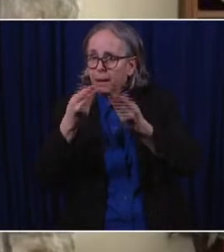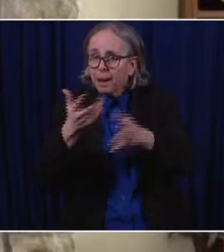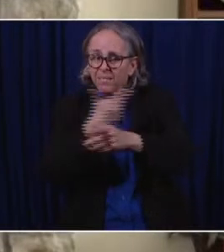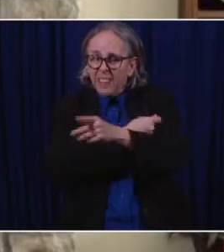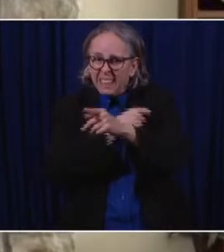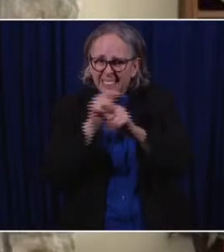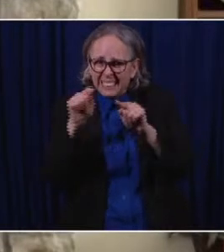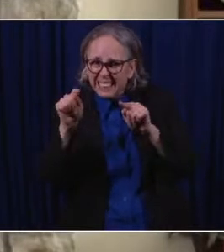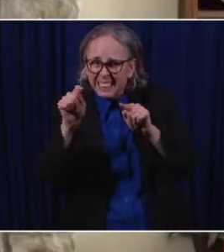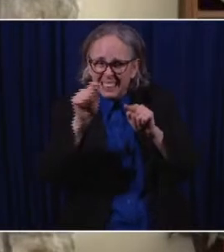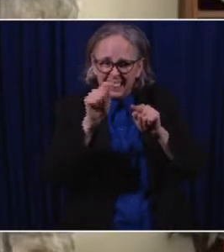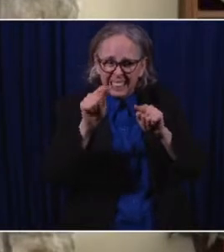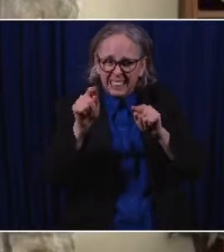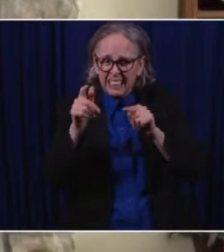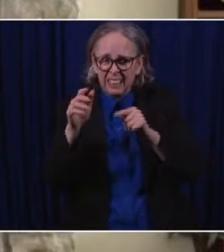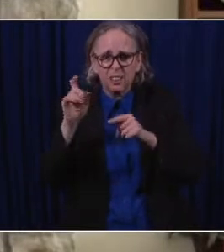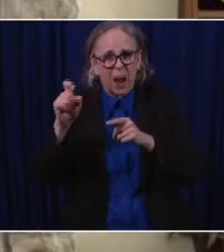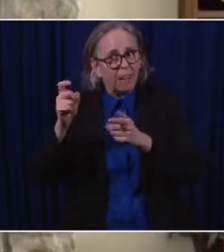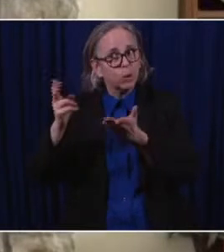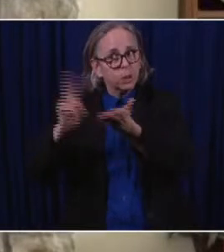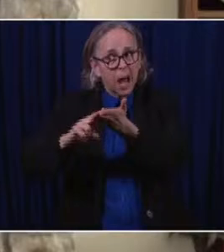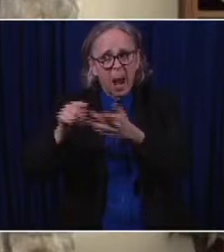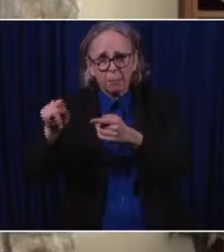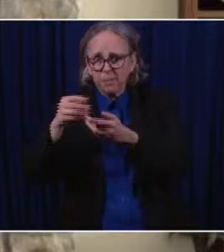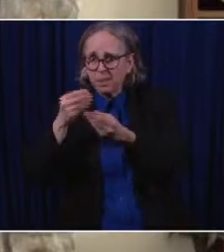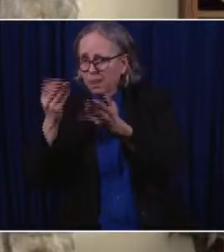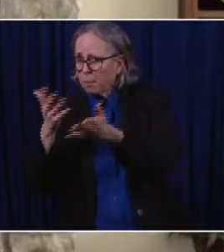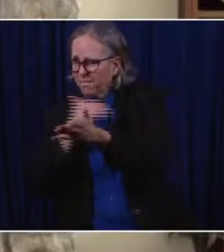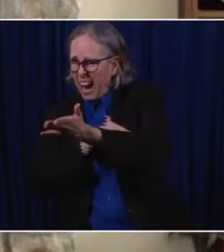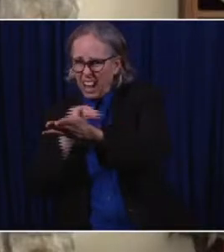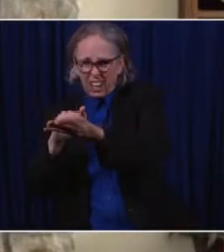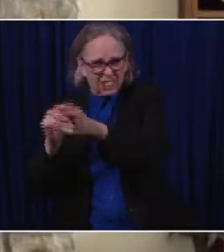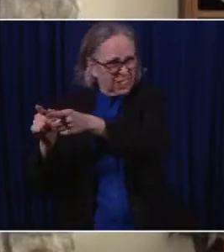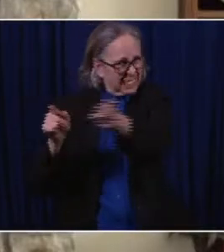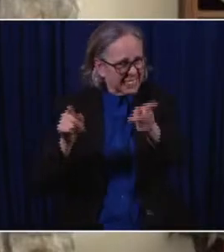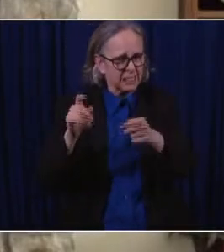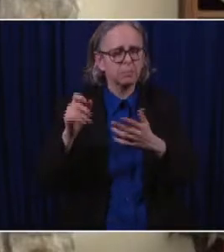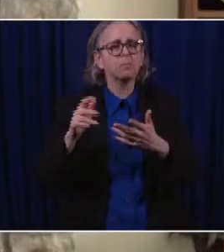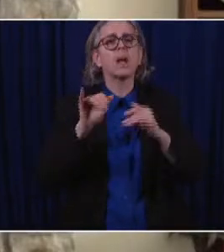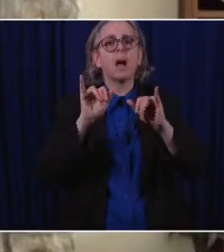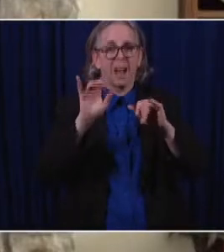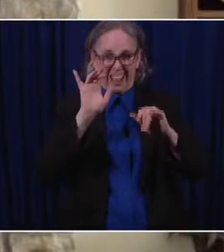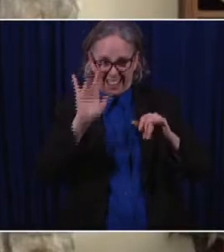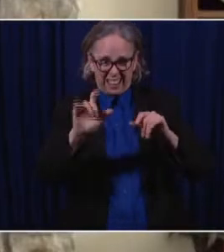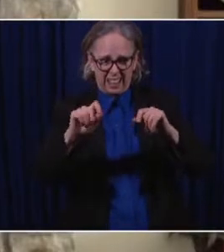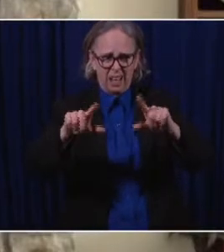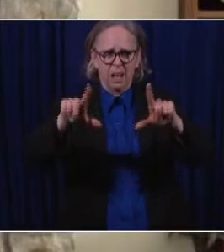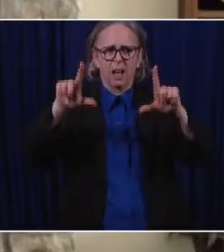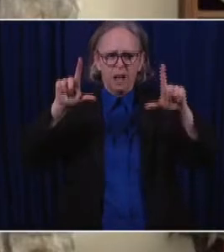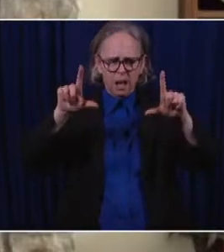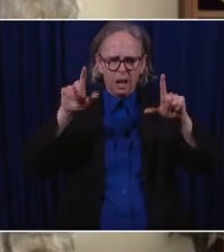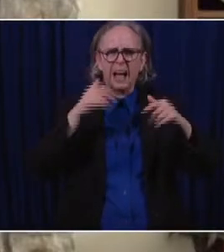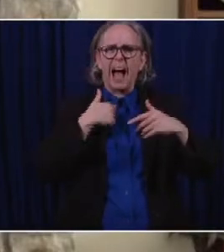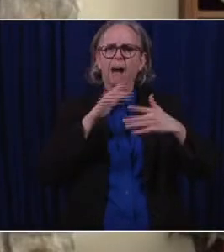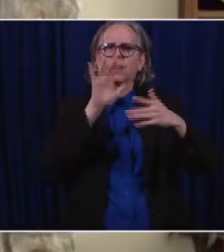asked our providers to sign up, and you will then be able to navigate that, and you will be able, should be able to